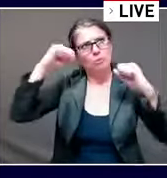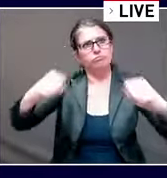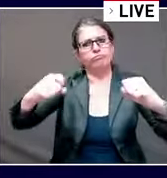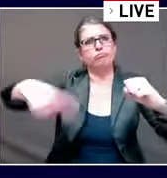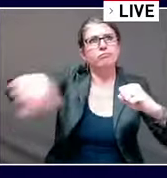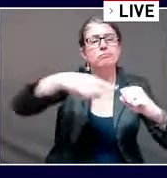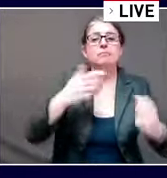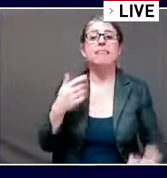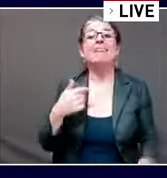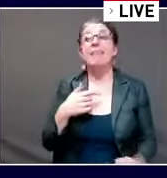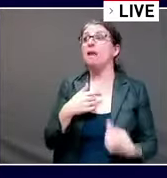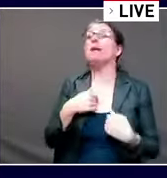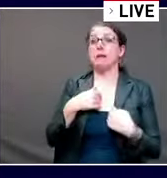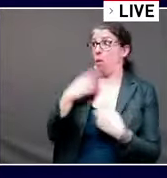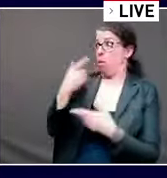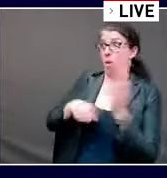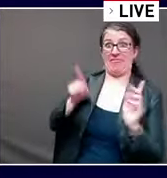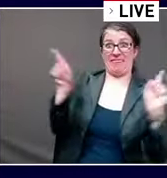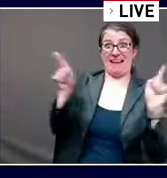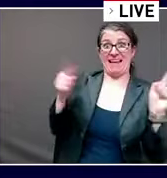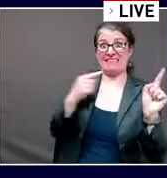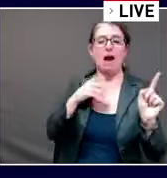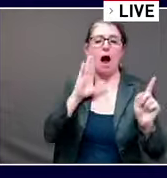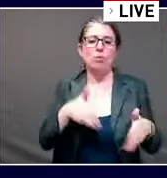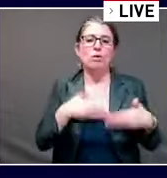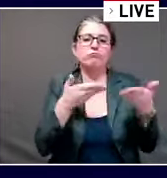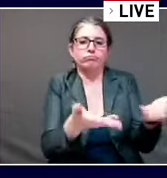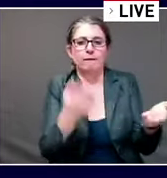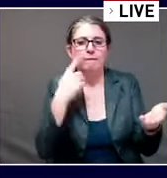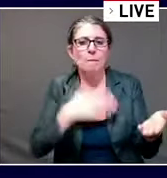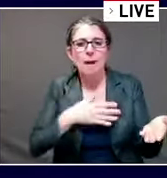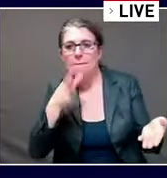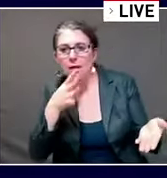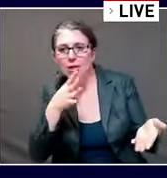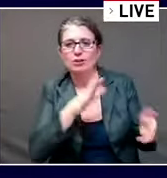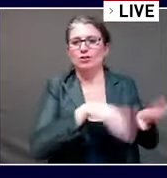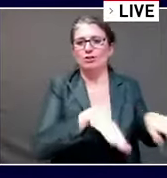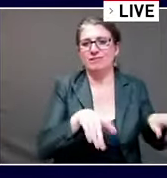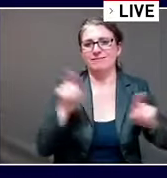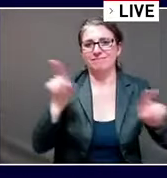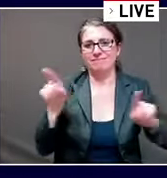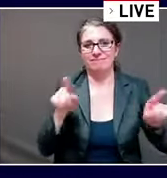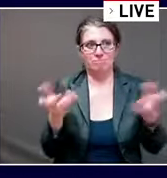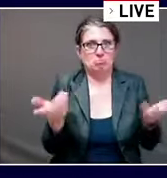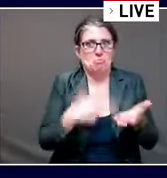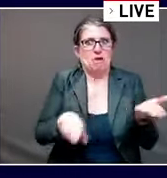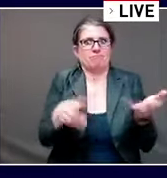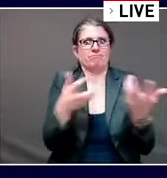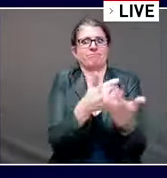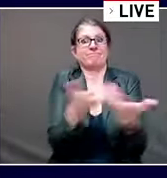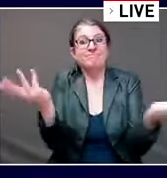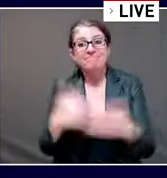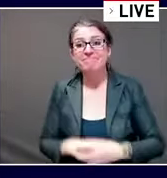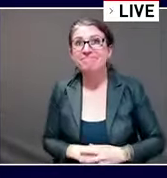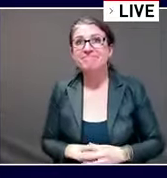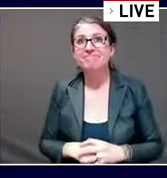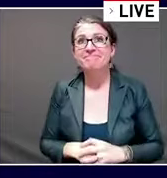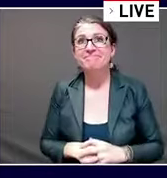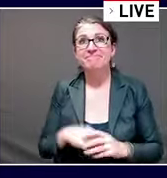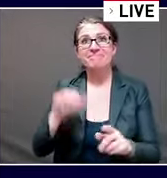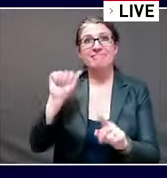today, and I want to talk a little bit about the surge in cases that we're still seeing So is there anything that we can